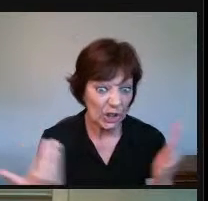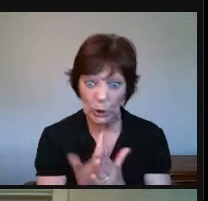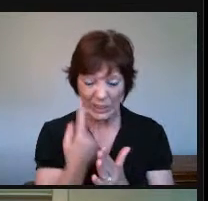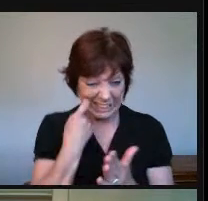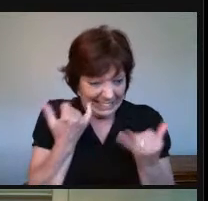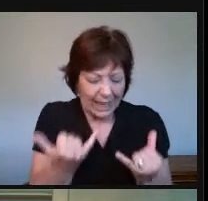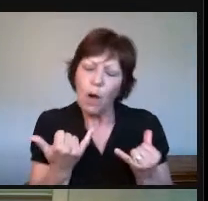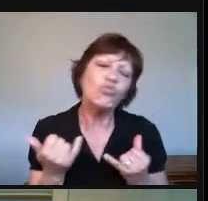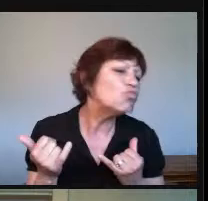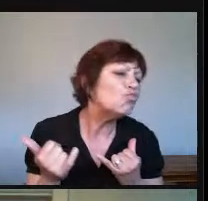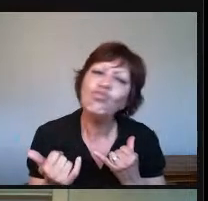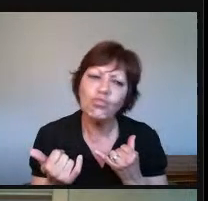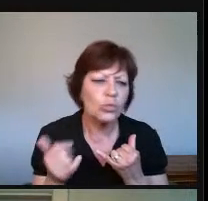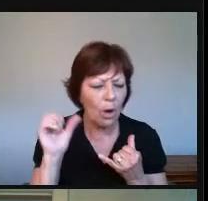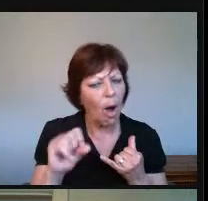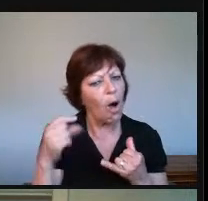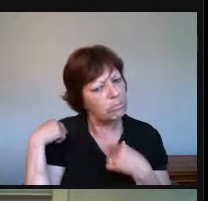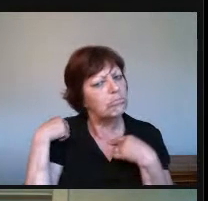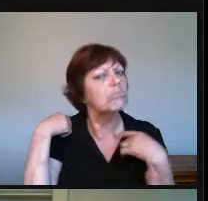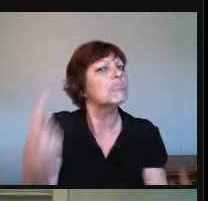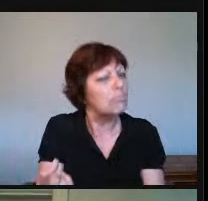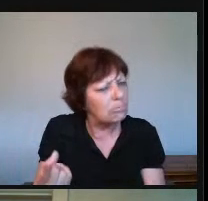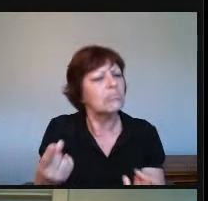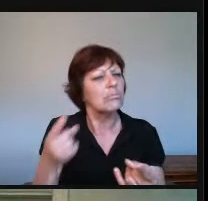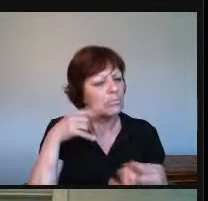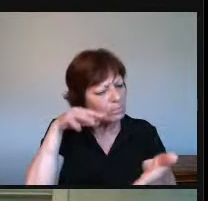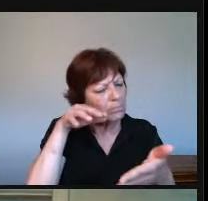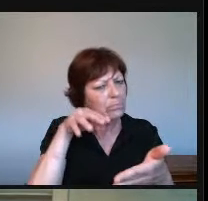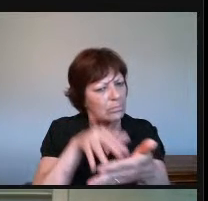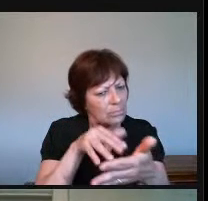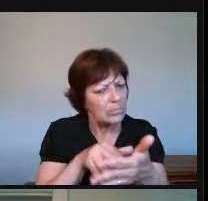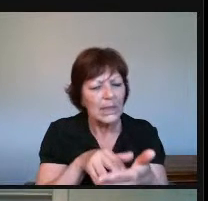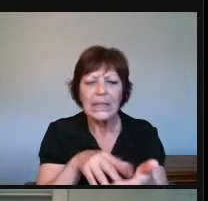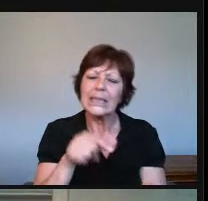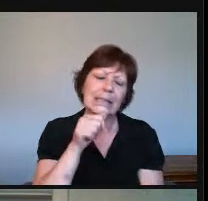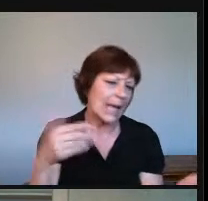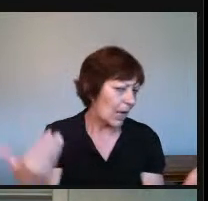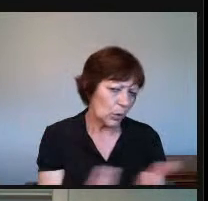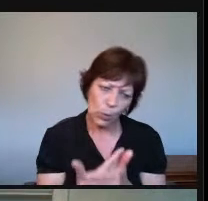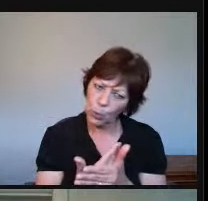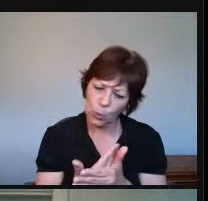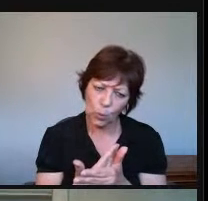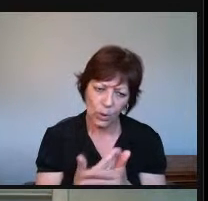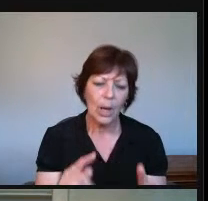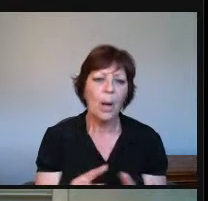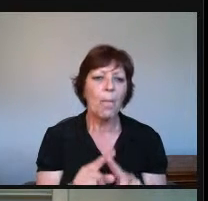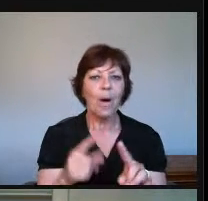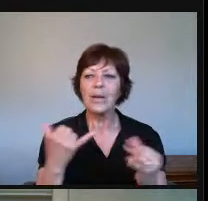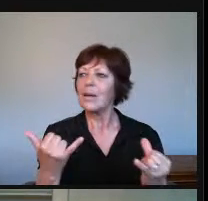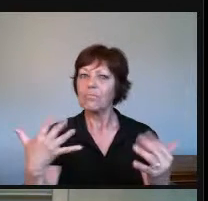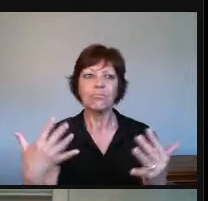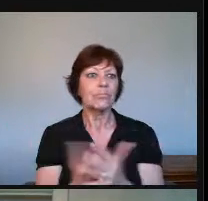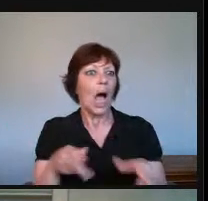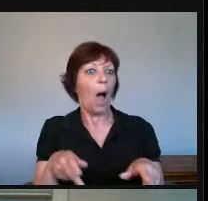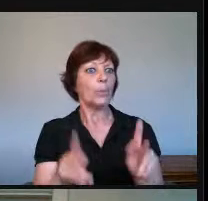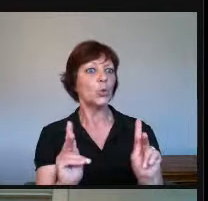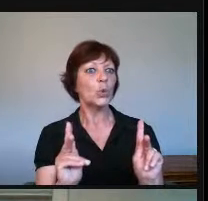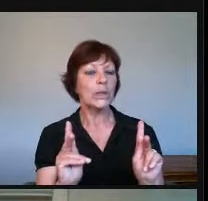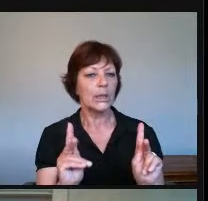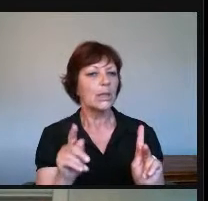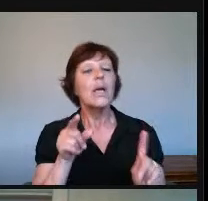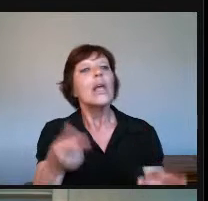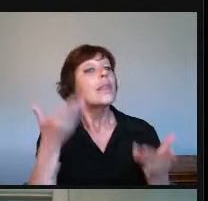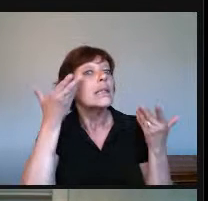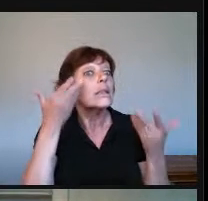these types of vaccines and the way to impact the immune system is not new, but this was an opportunity to move forward. And they did not